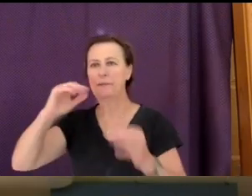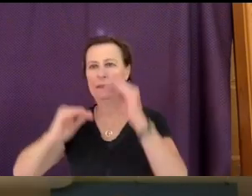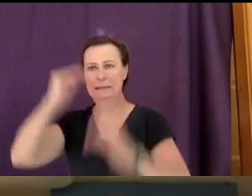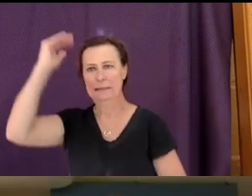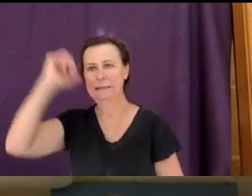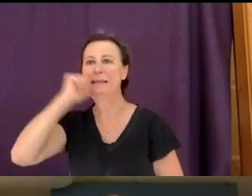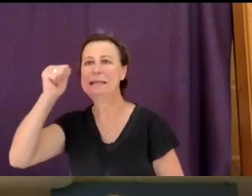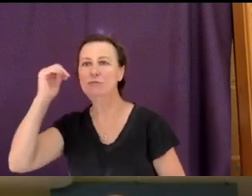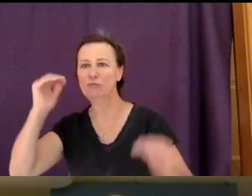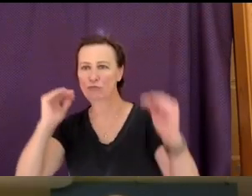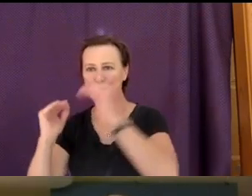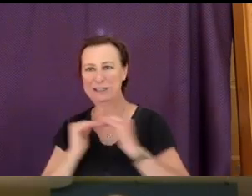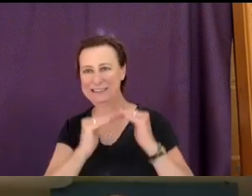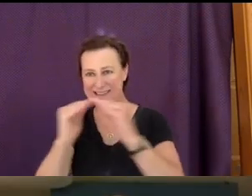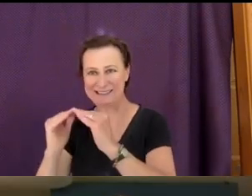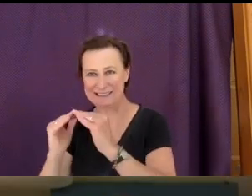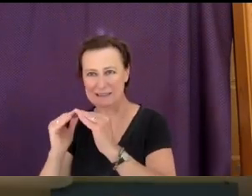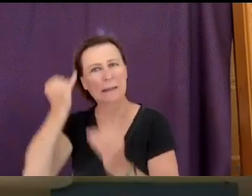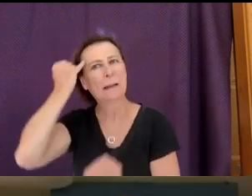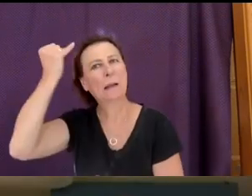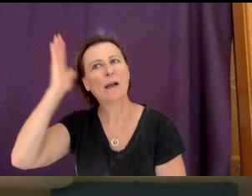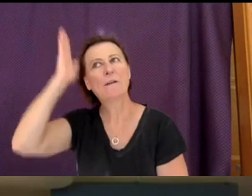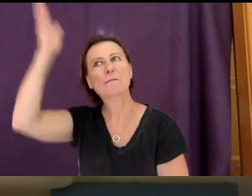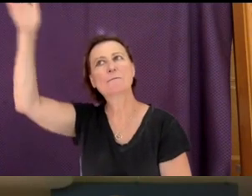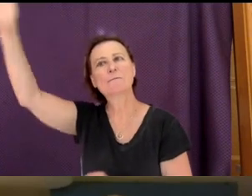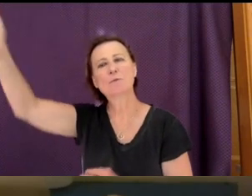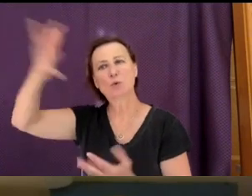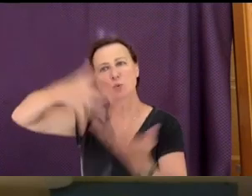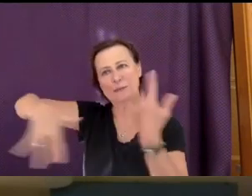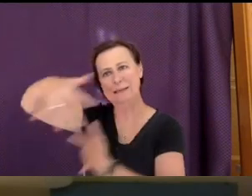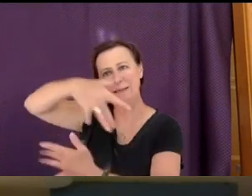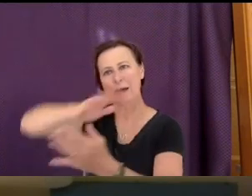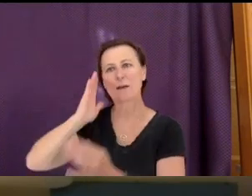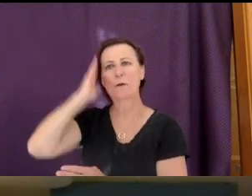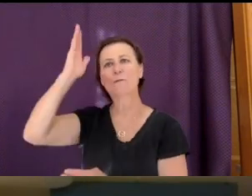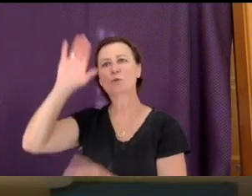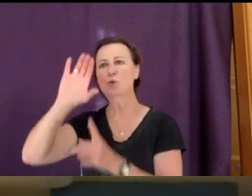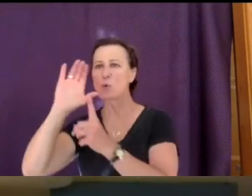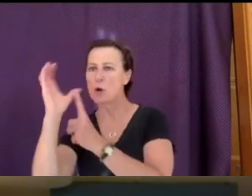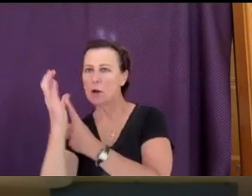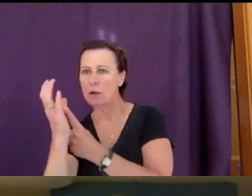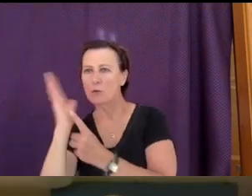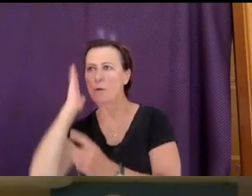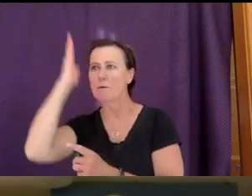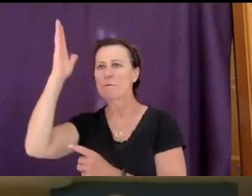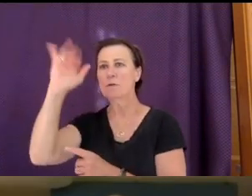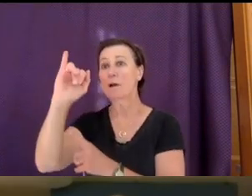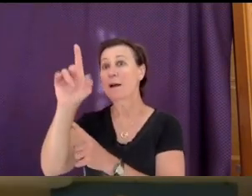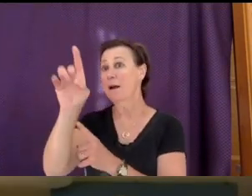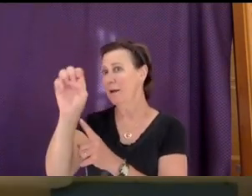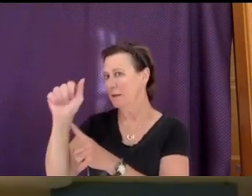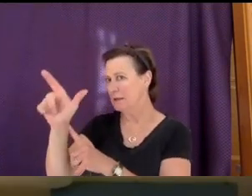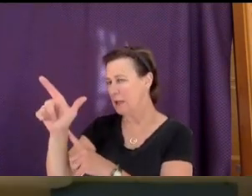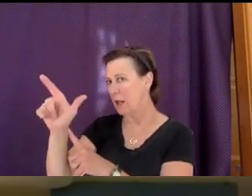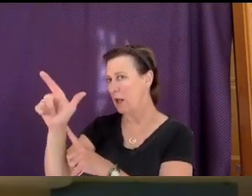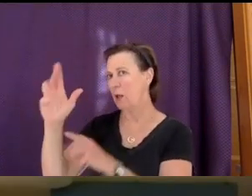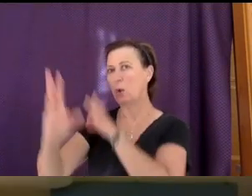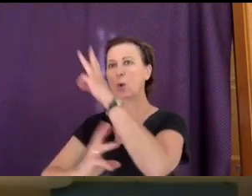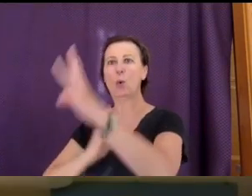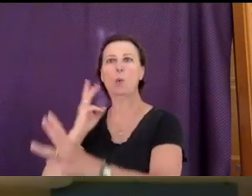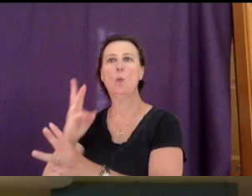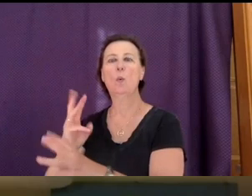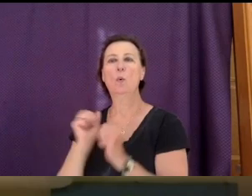a future society, a future culture, a future ideal world with a